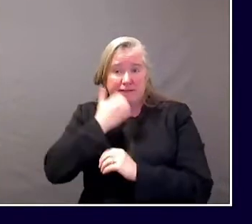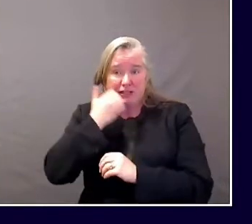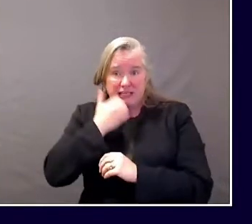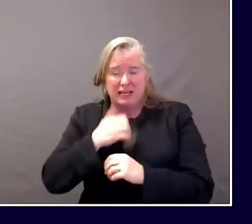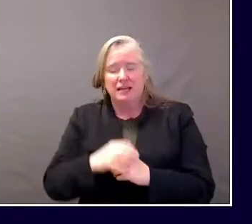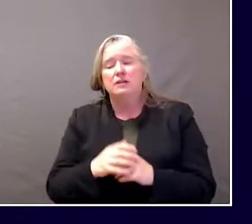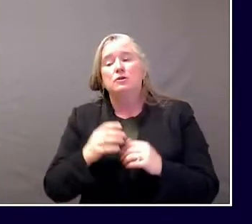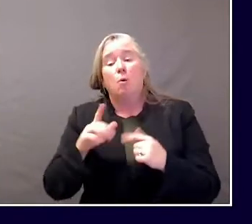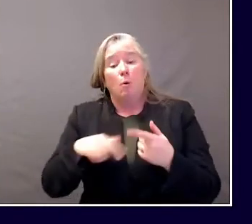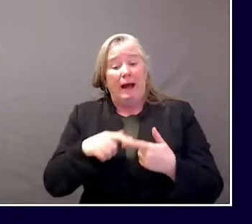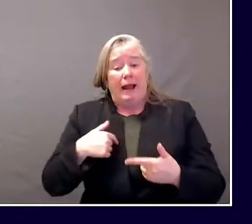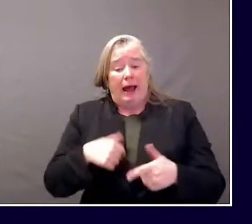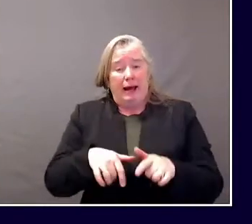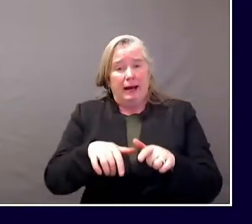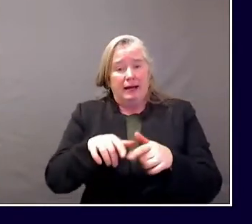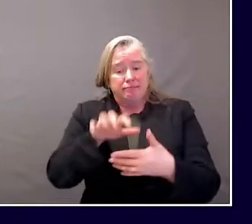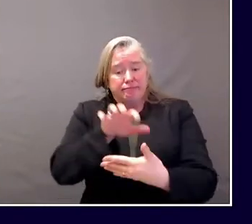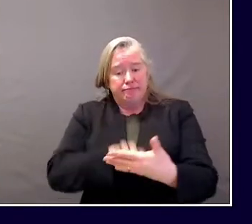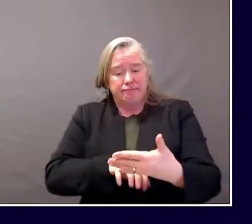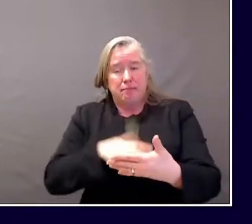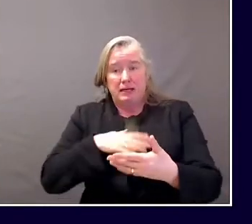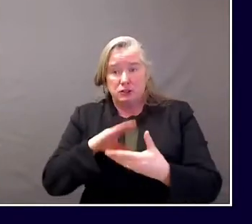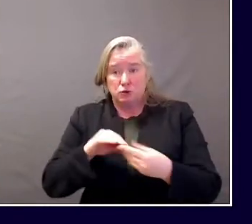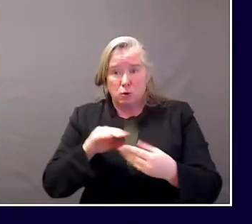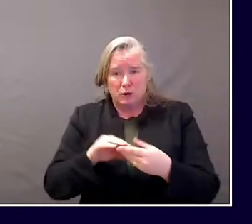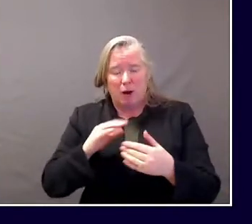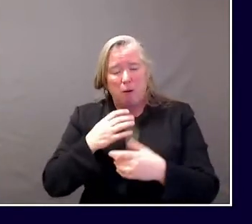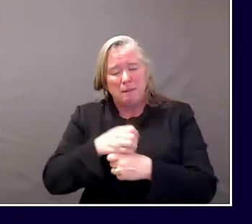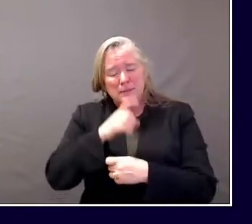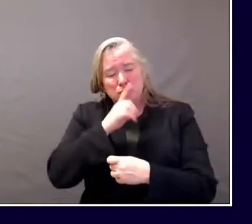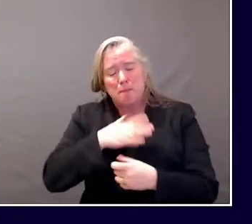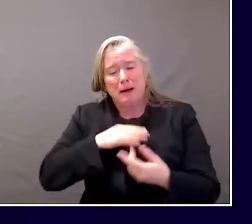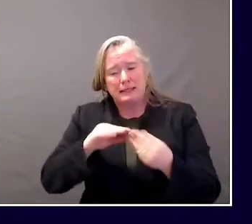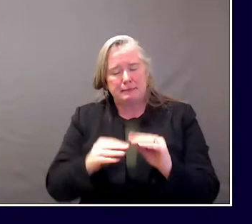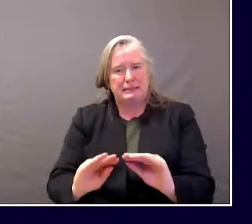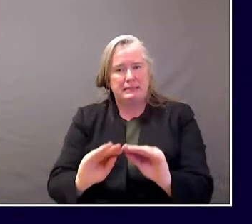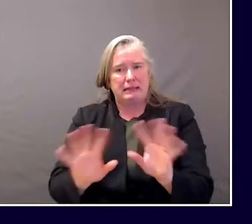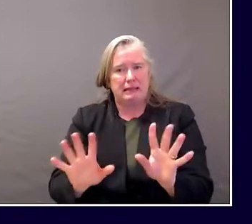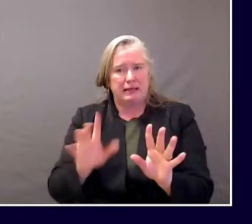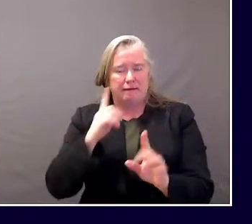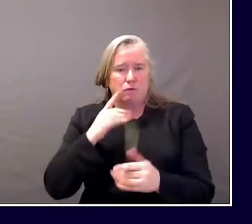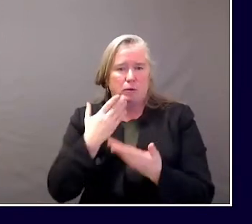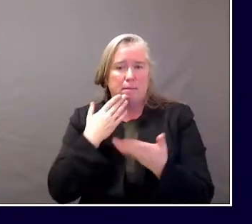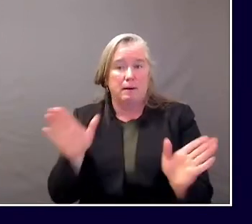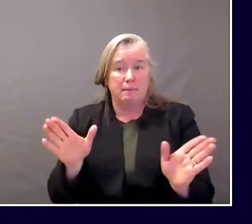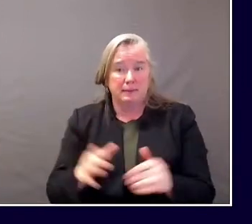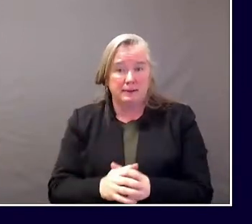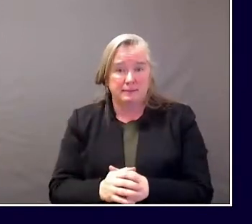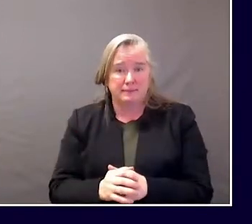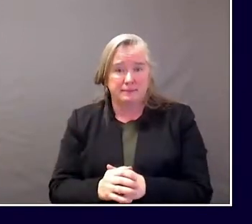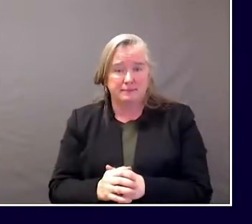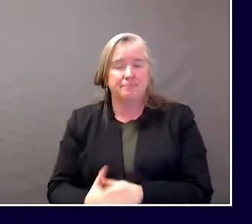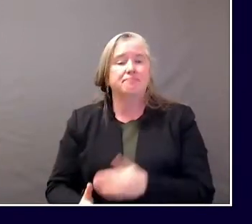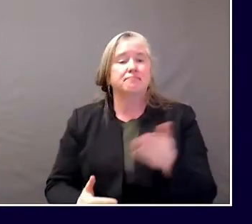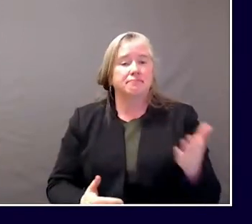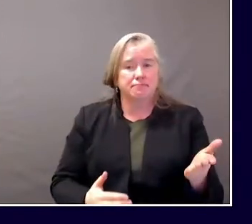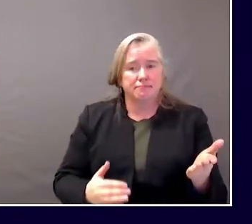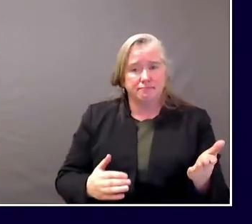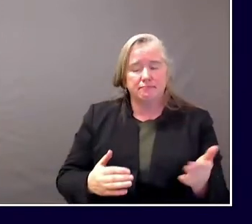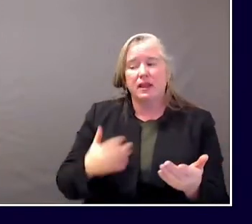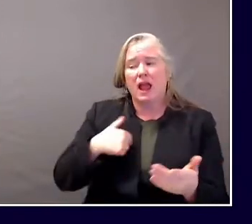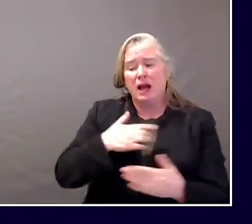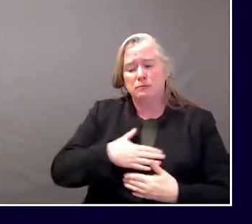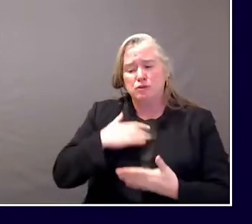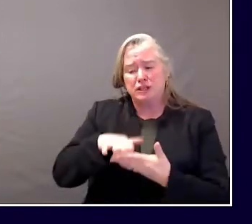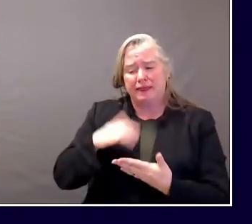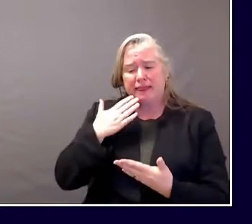make sure I'm getting numbers that are really useful in front of the public about the subject. I appreciate that,